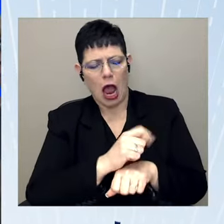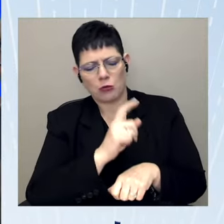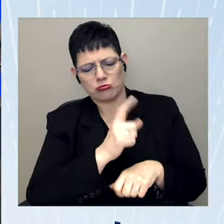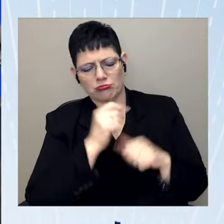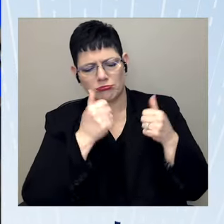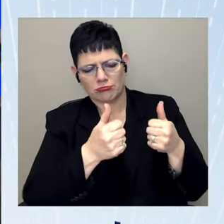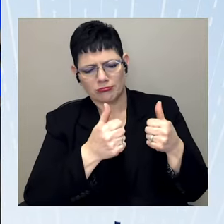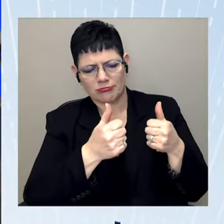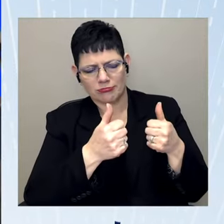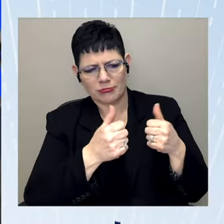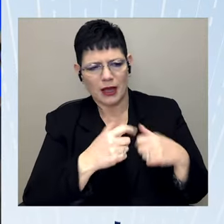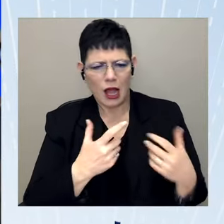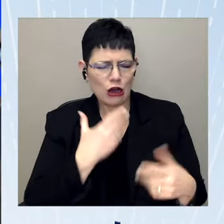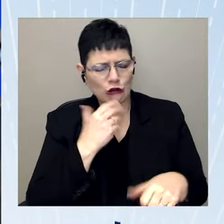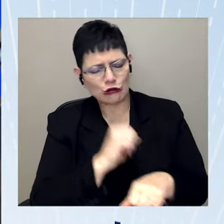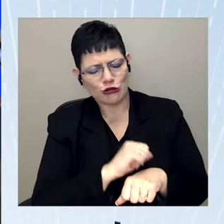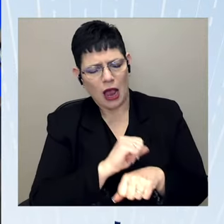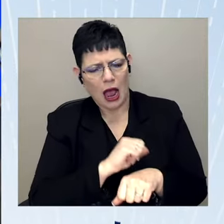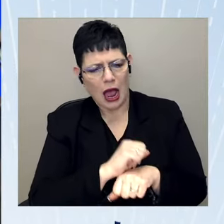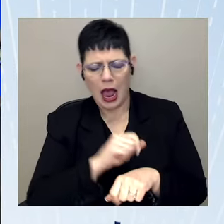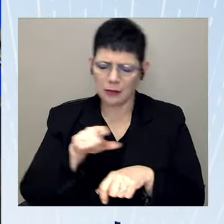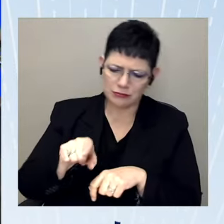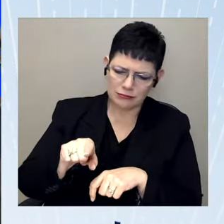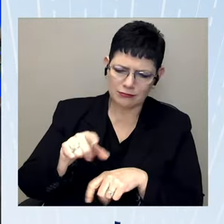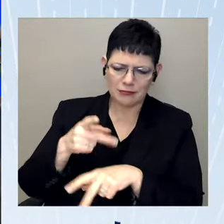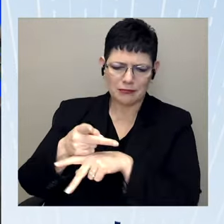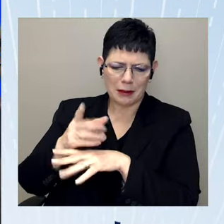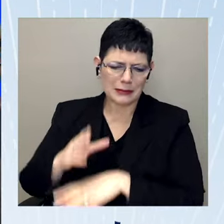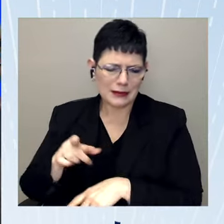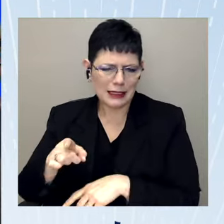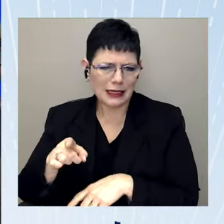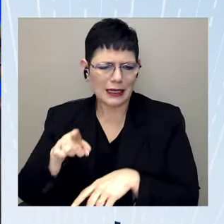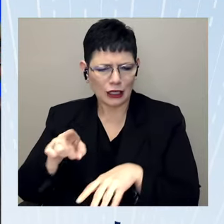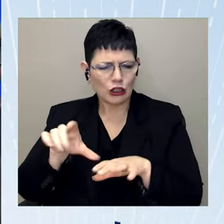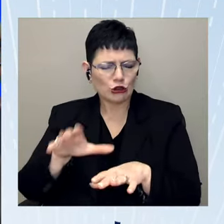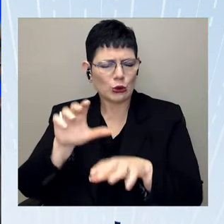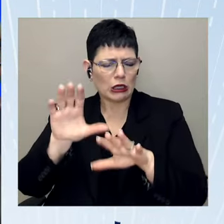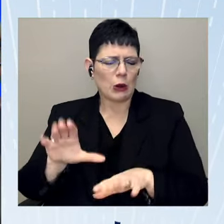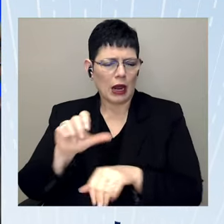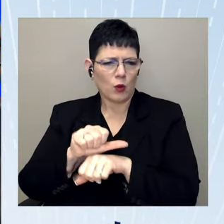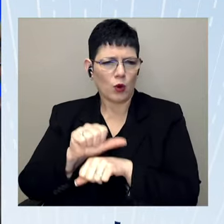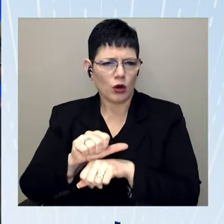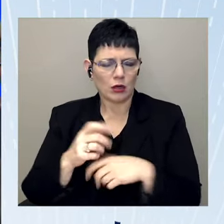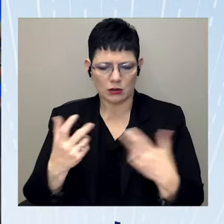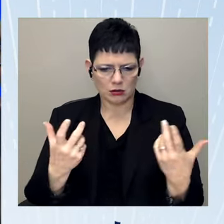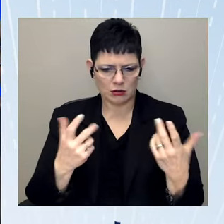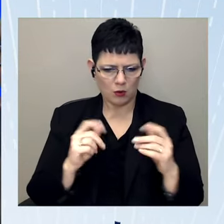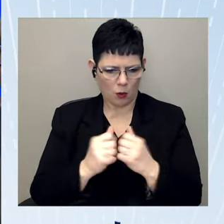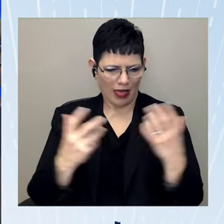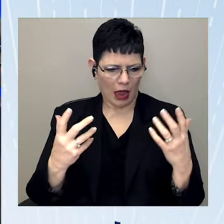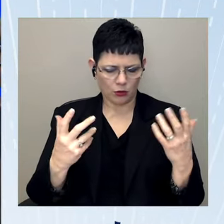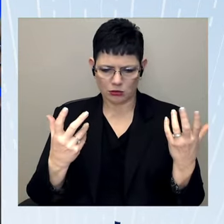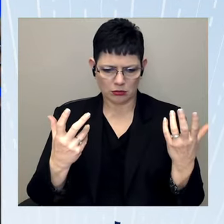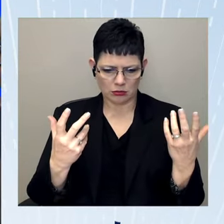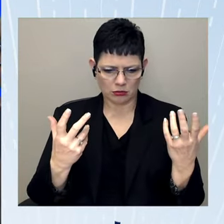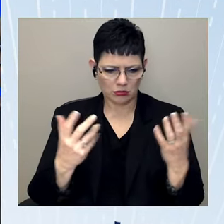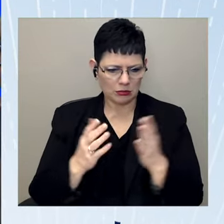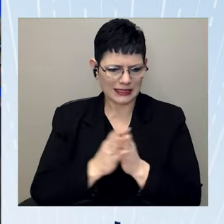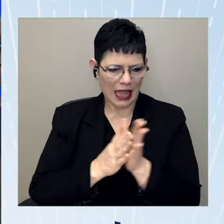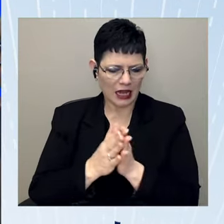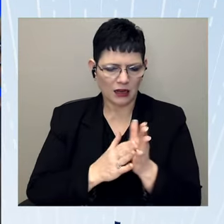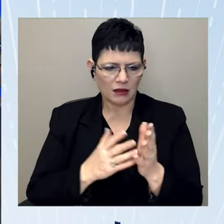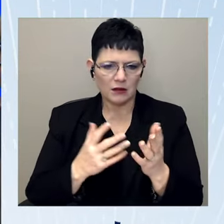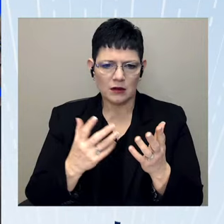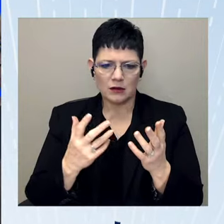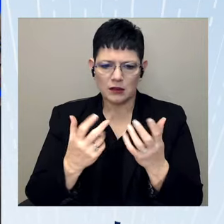doing. Good job, child care worker. You're doing what you're doing. What happens is people become sick. People